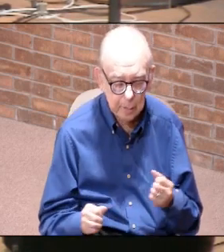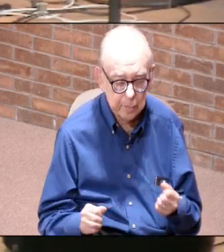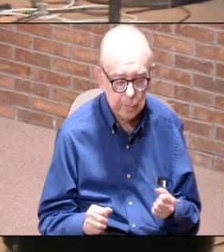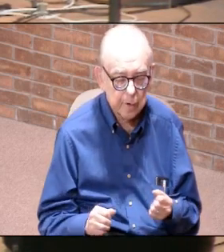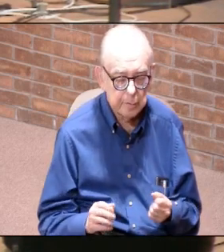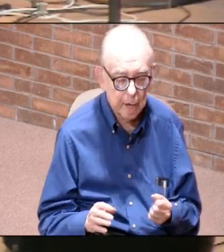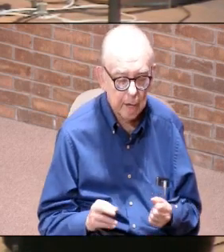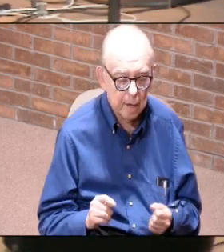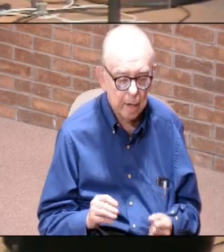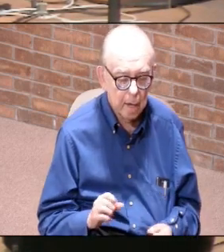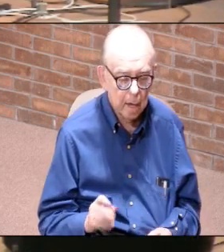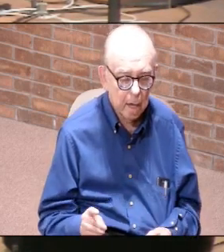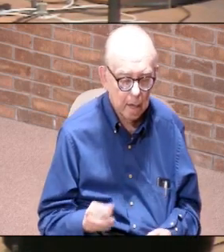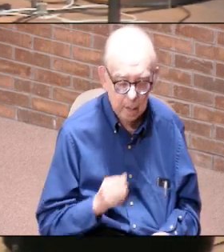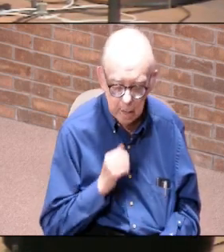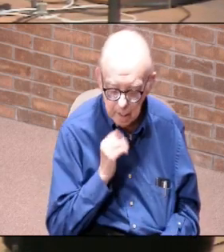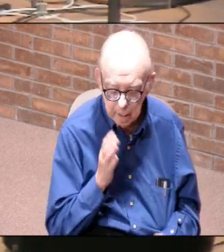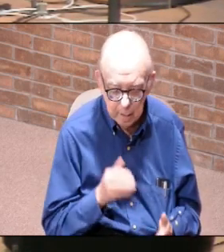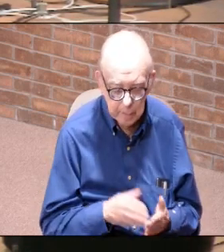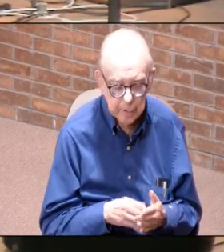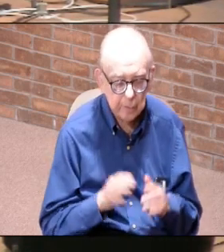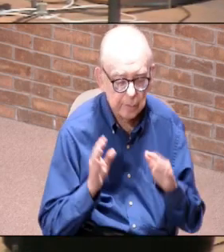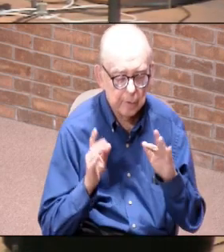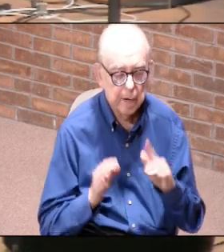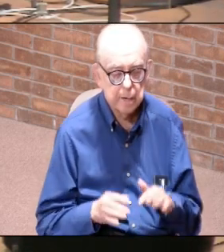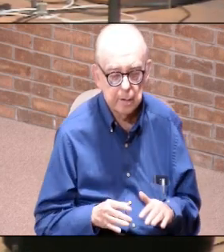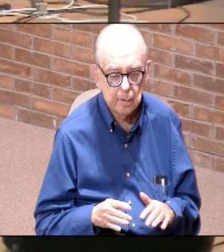flood. They weren't in the middle of a rain.